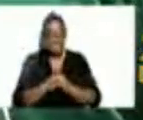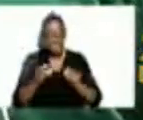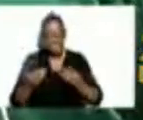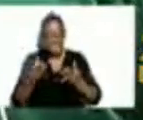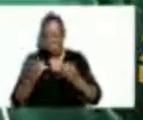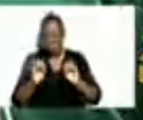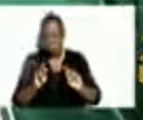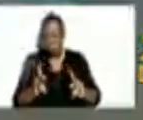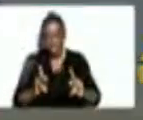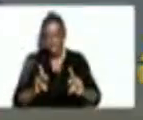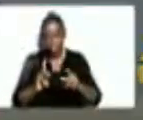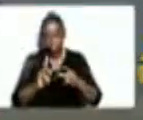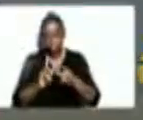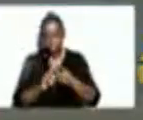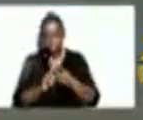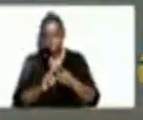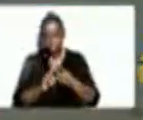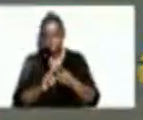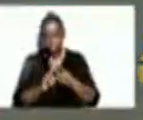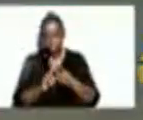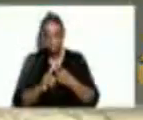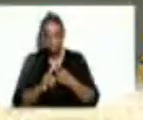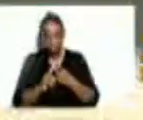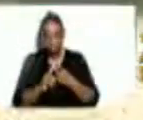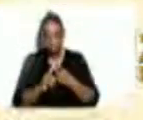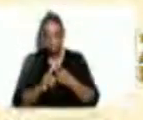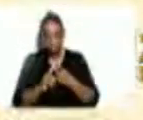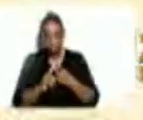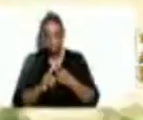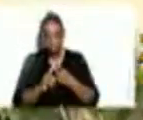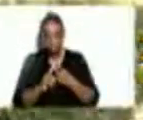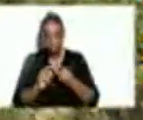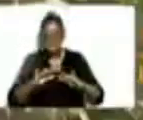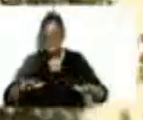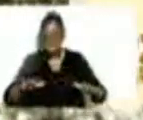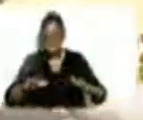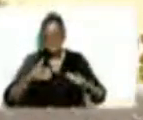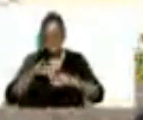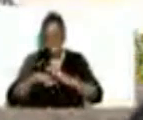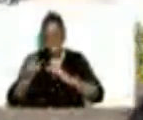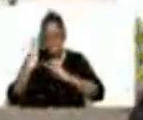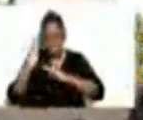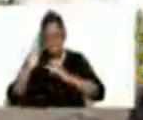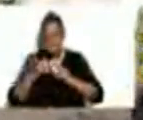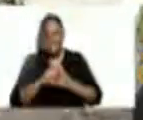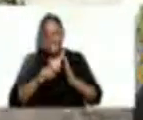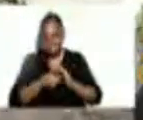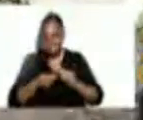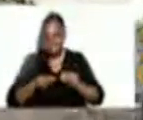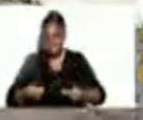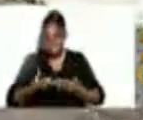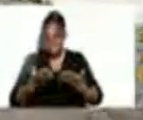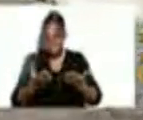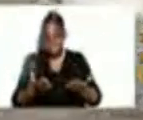giving opportunities to, you know, underserved communities and kids throughout the Bahamas. So this is my presentation